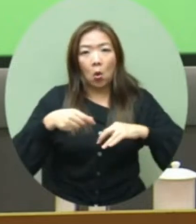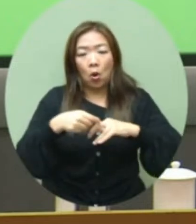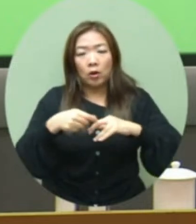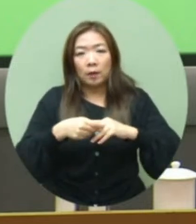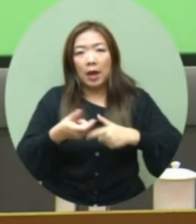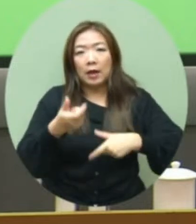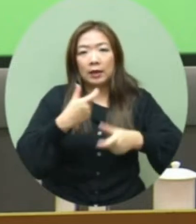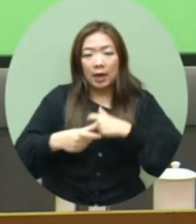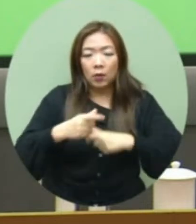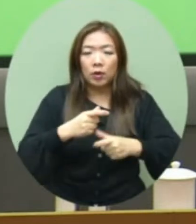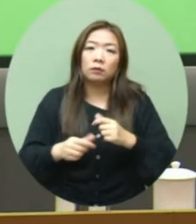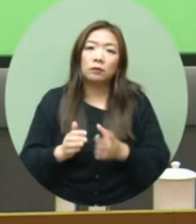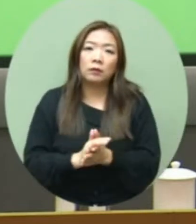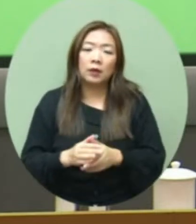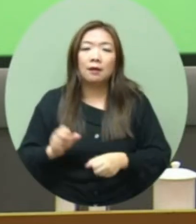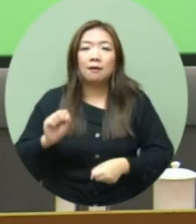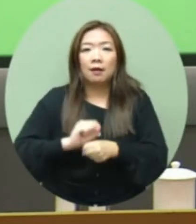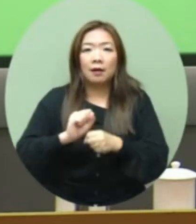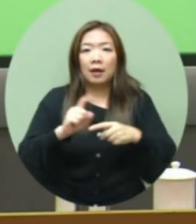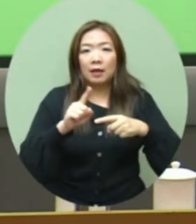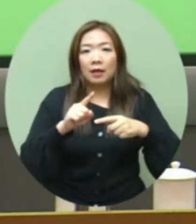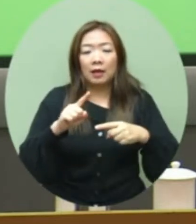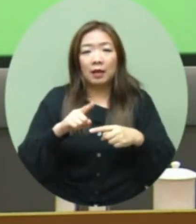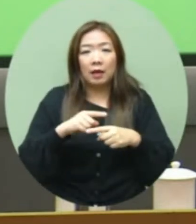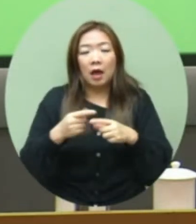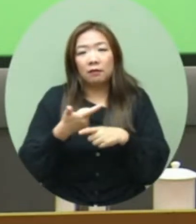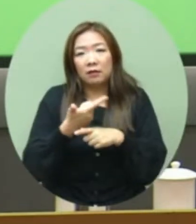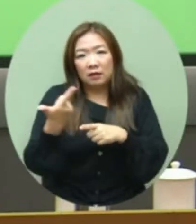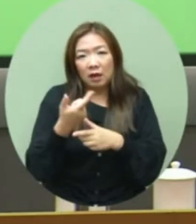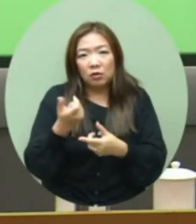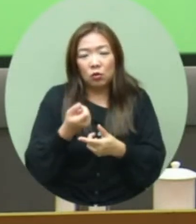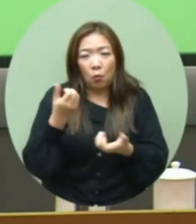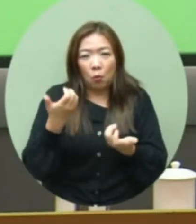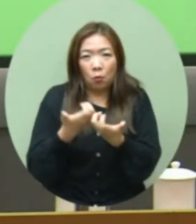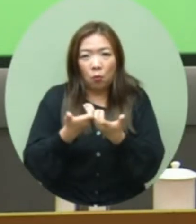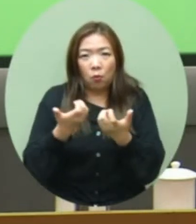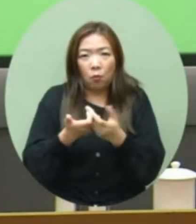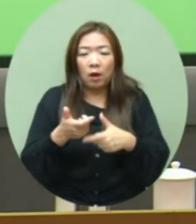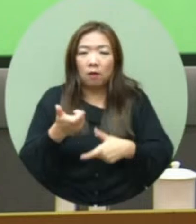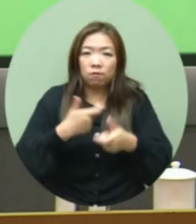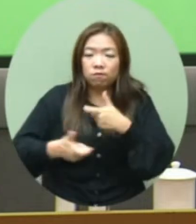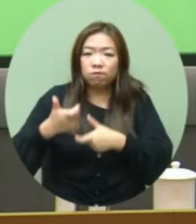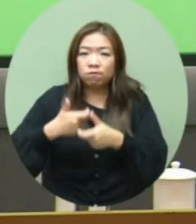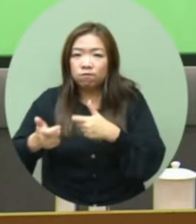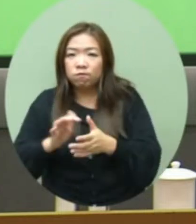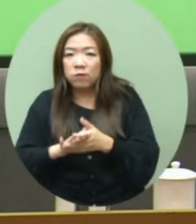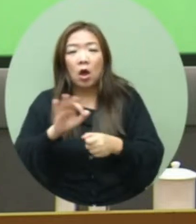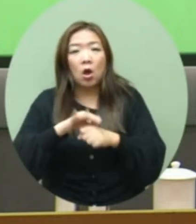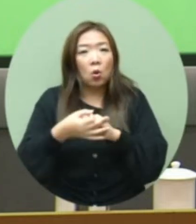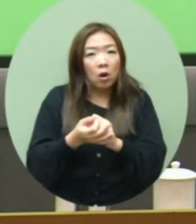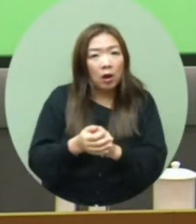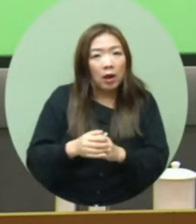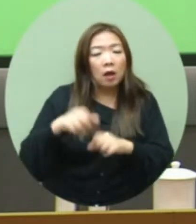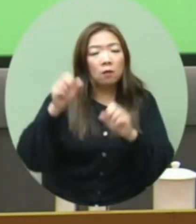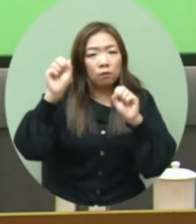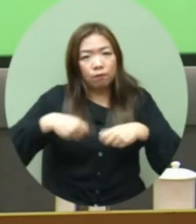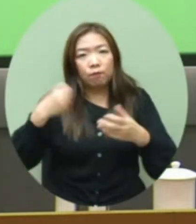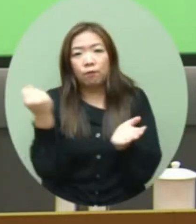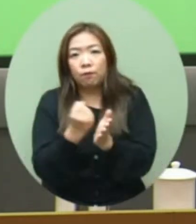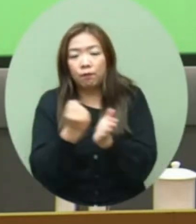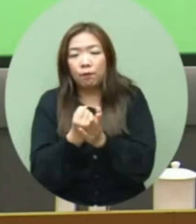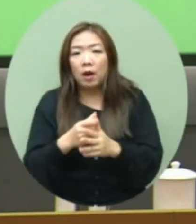storage and also an international gold trading center, and also this commodity trading ecosystem, and